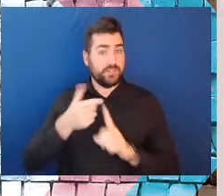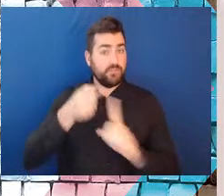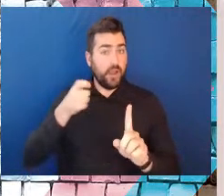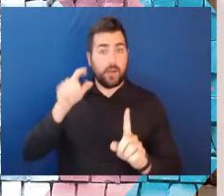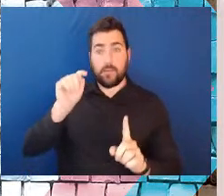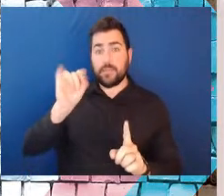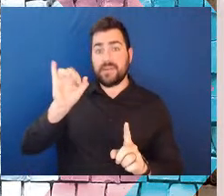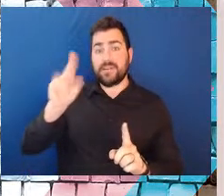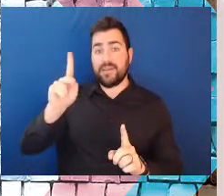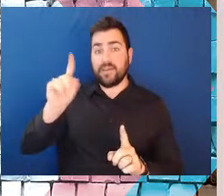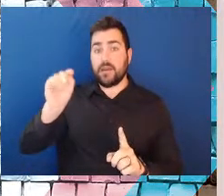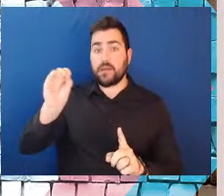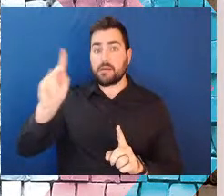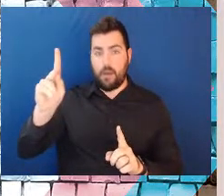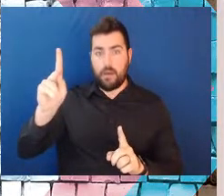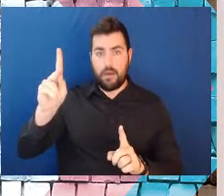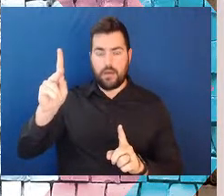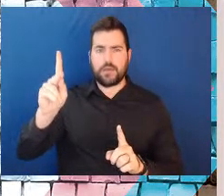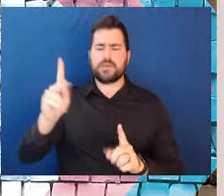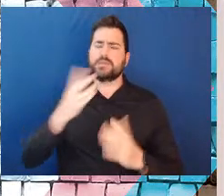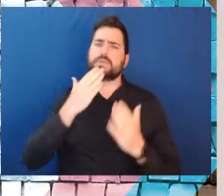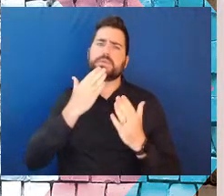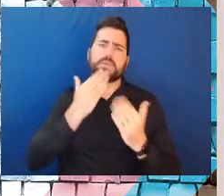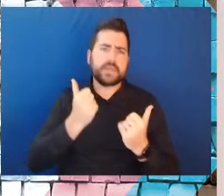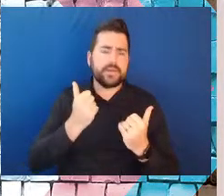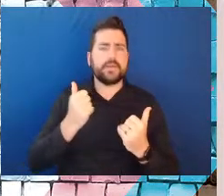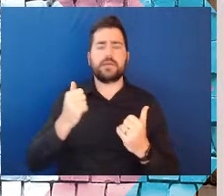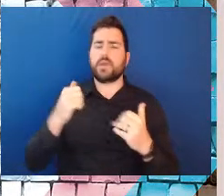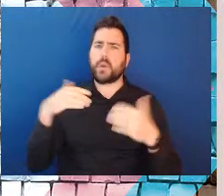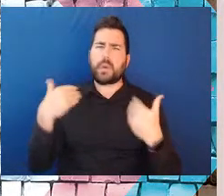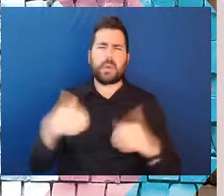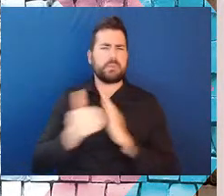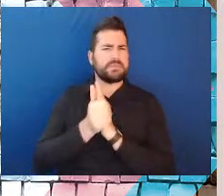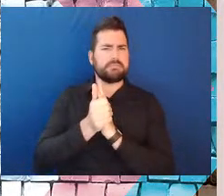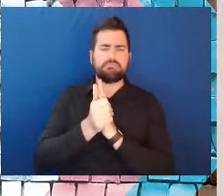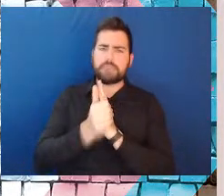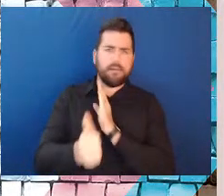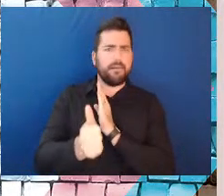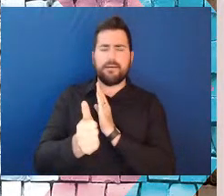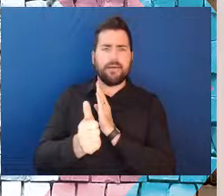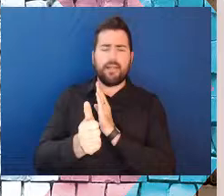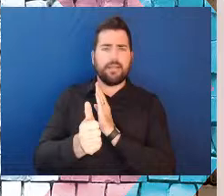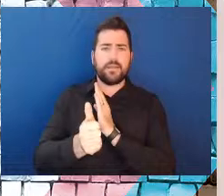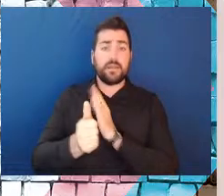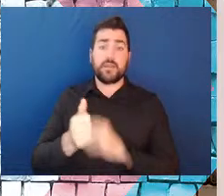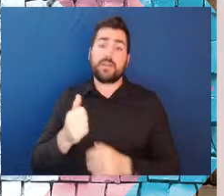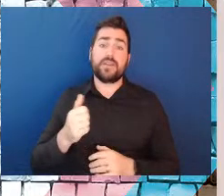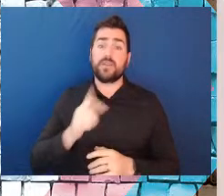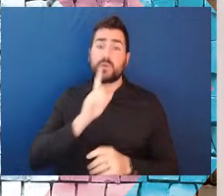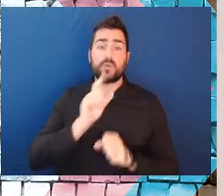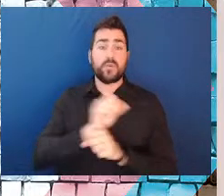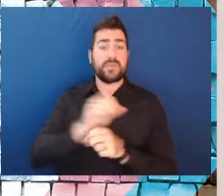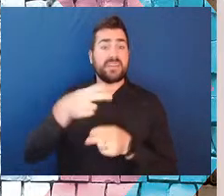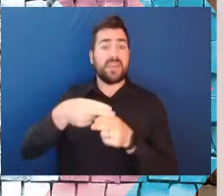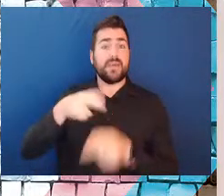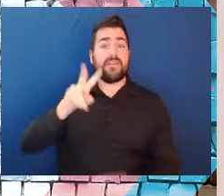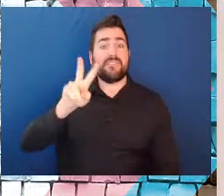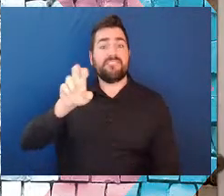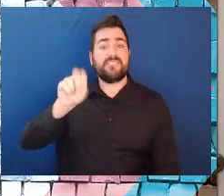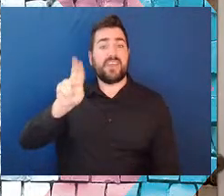She is one of the sweetest people and super talented. This is the one and only Venus Envy.